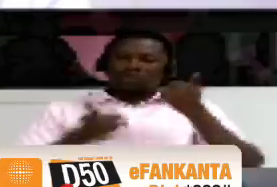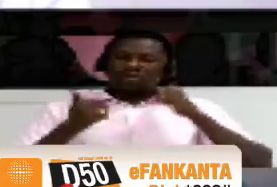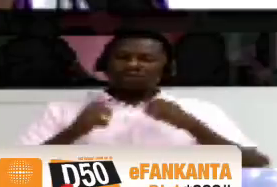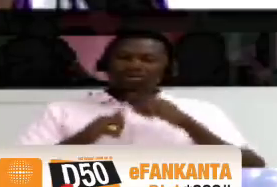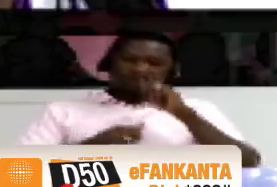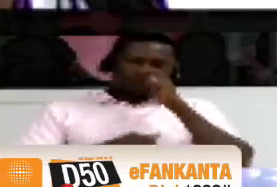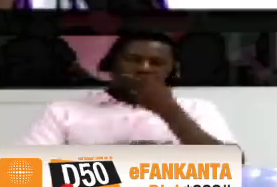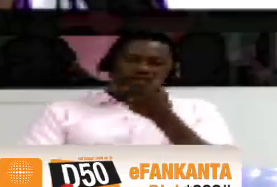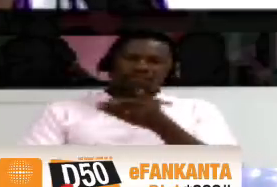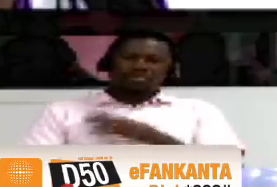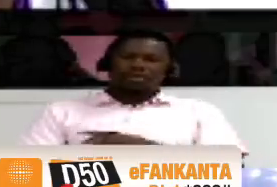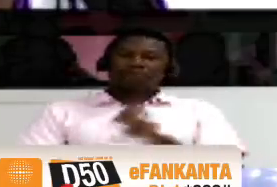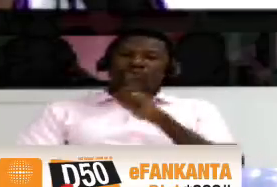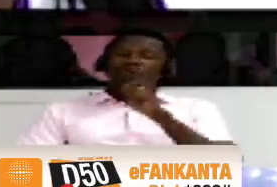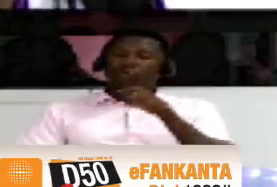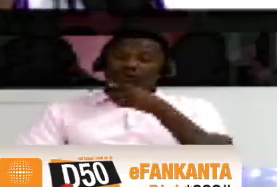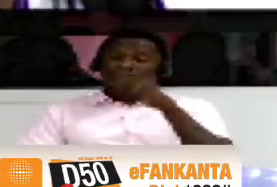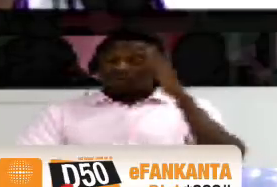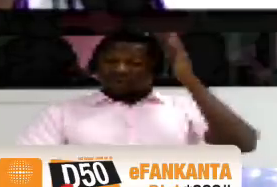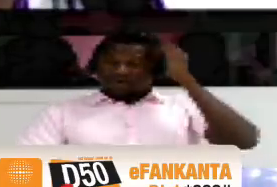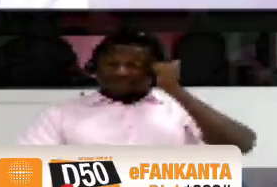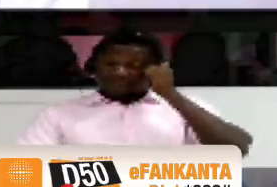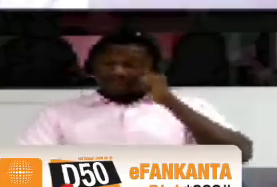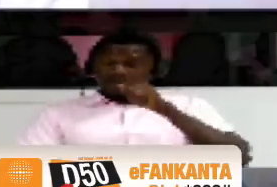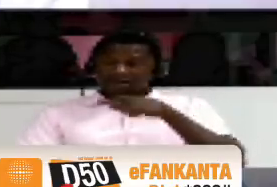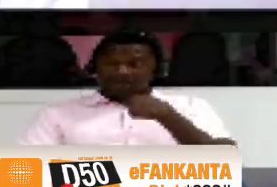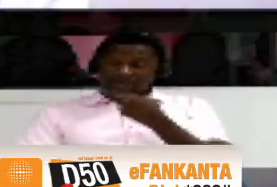And what did you understand by that?